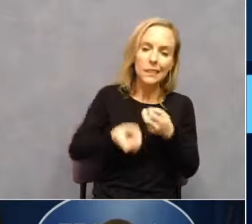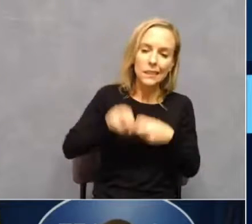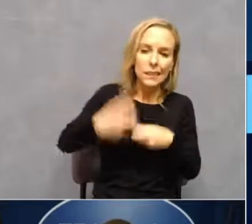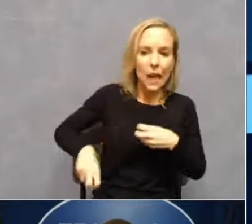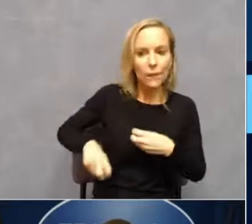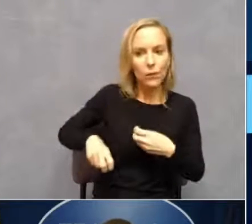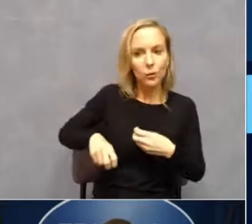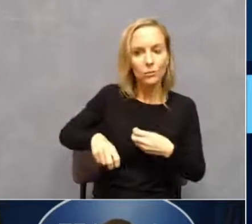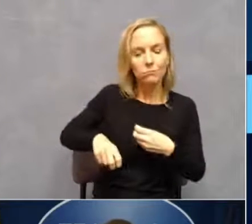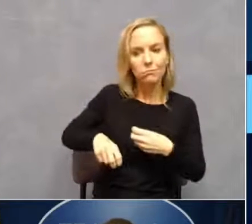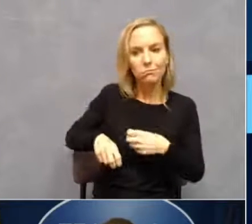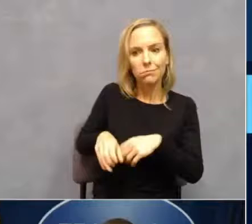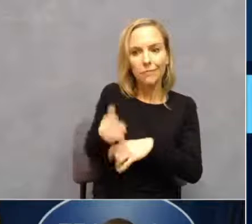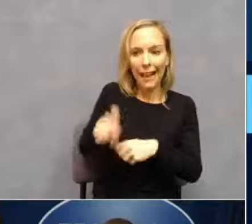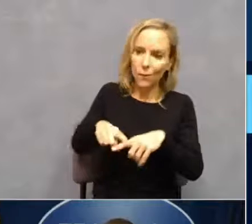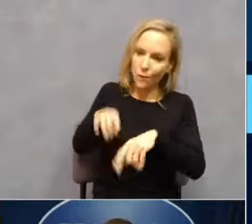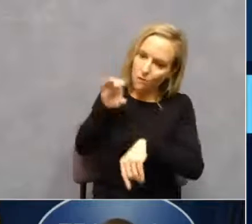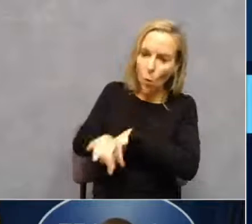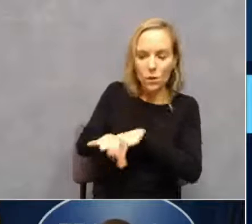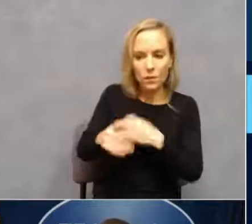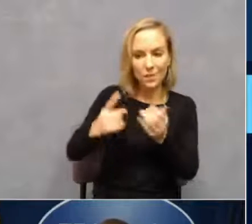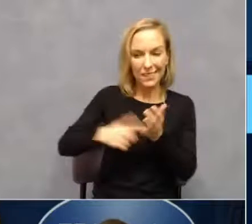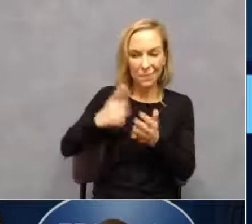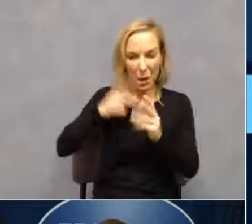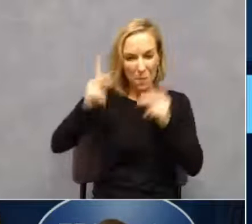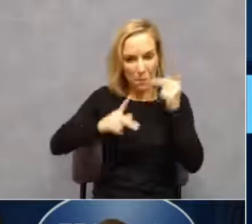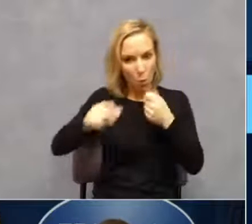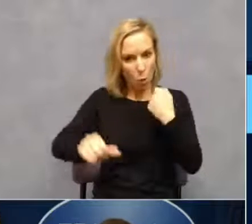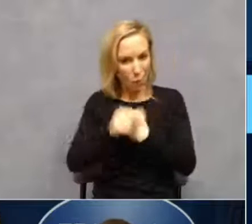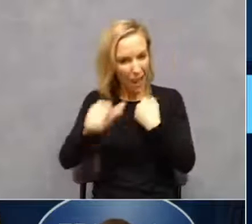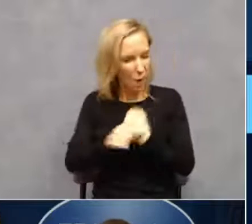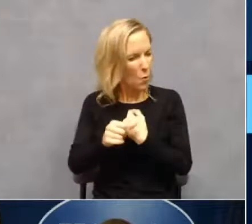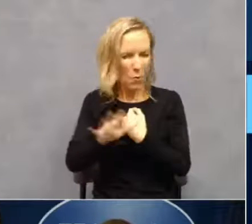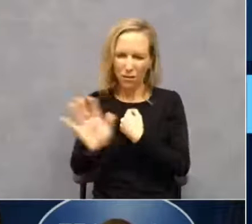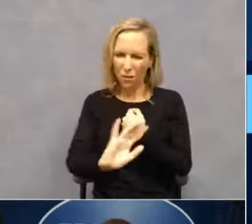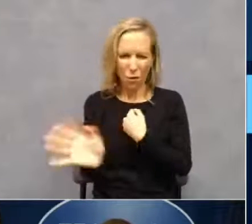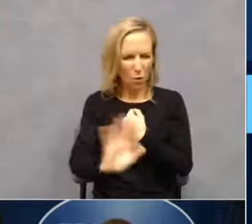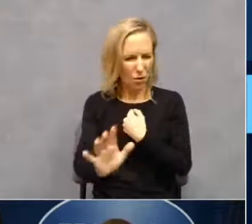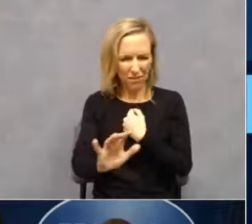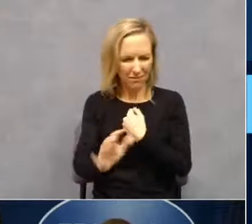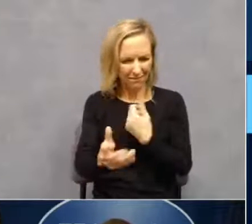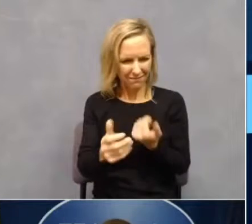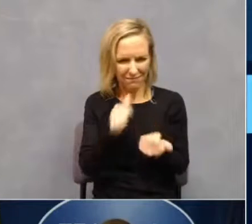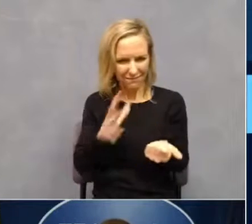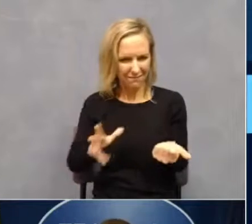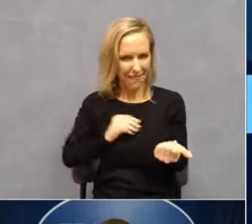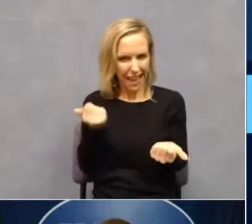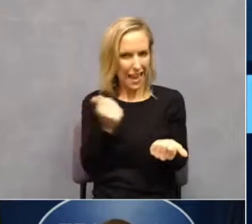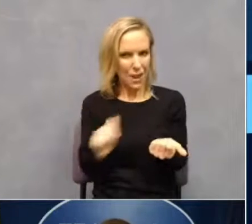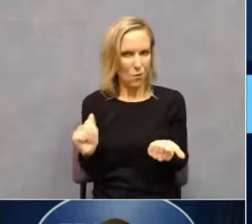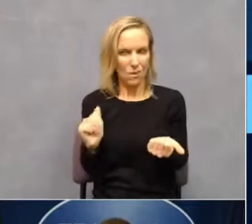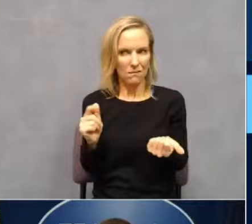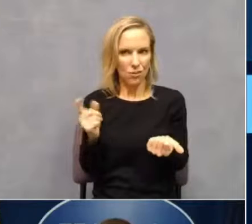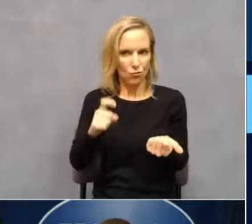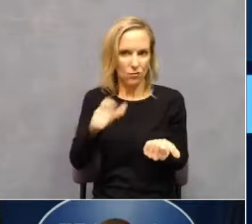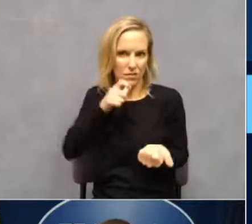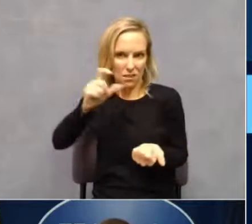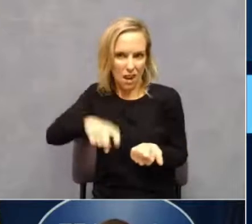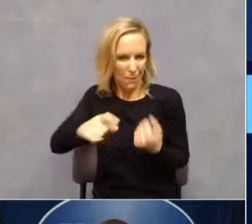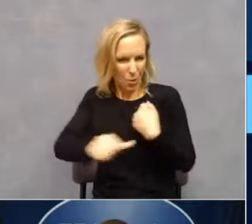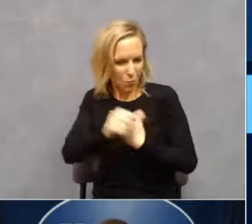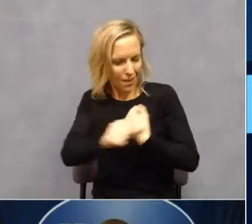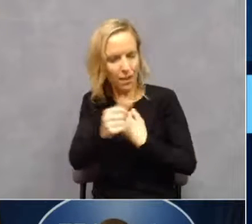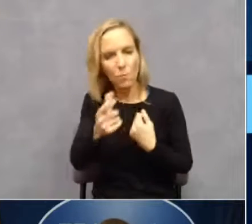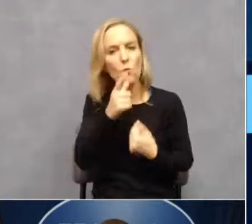sadly, sometimes their people get threatened, and that is not okay. And I don't want to put anybody in that position, but we really need